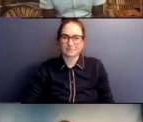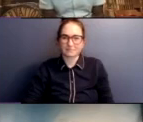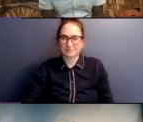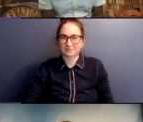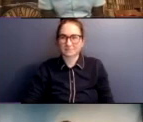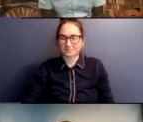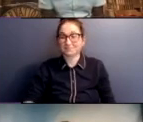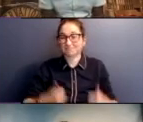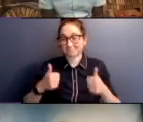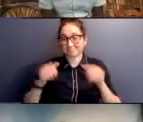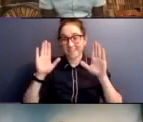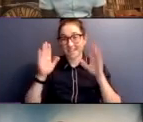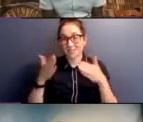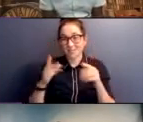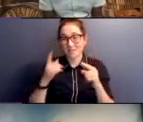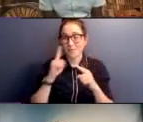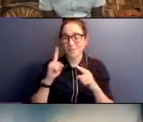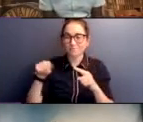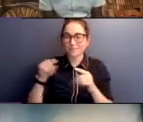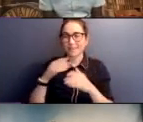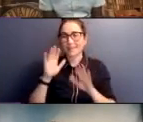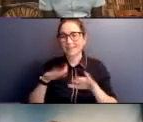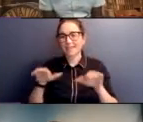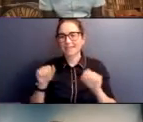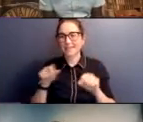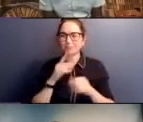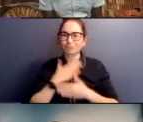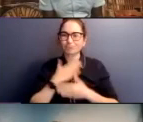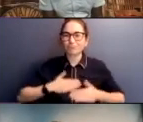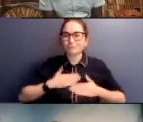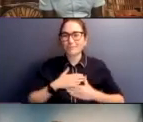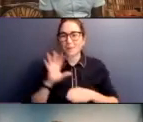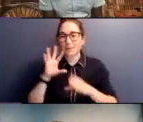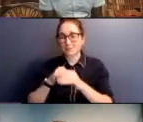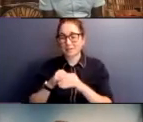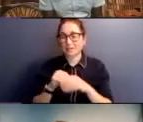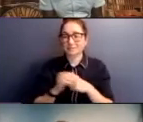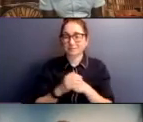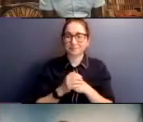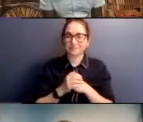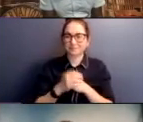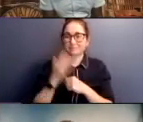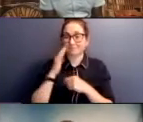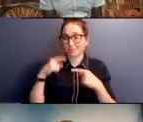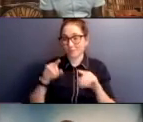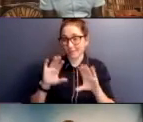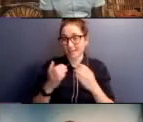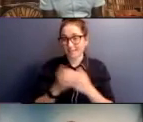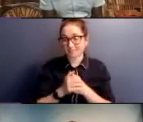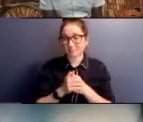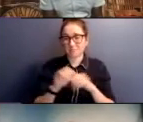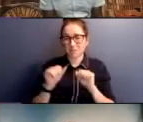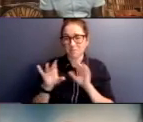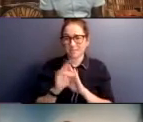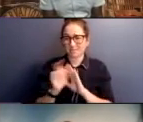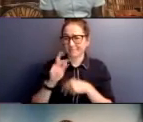That's an excellent way to let the kids enjoy participating in it just in class. And you can pick any type